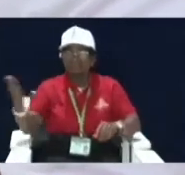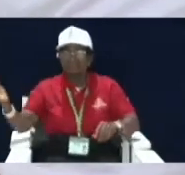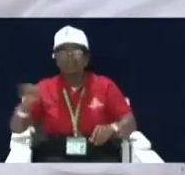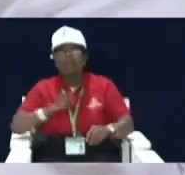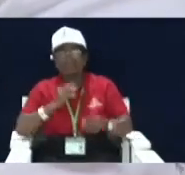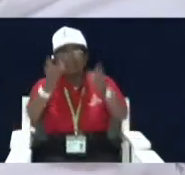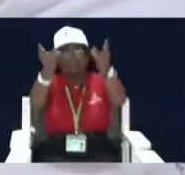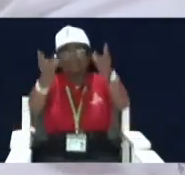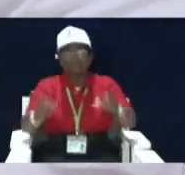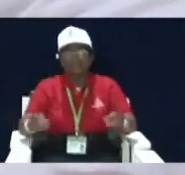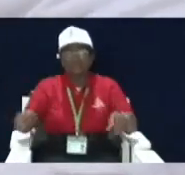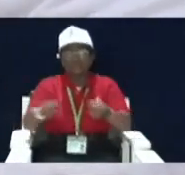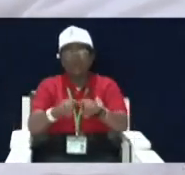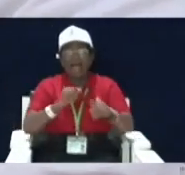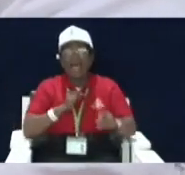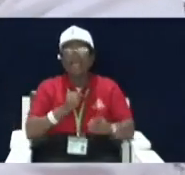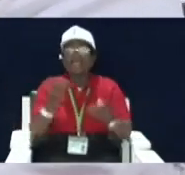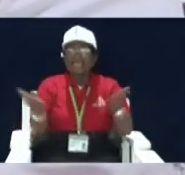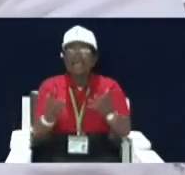And so I hereby decree